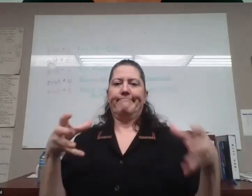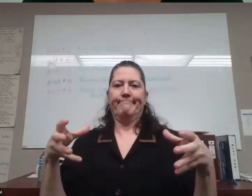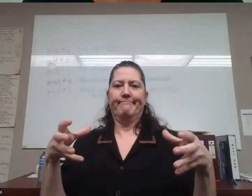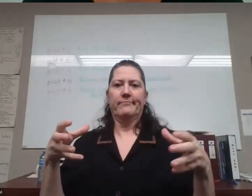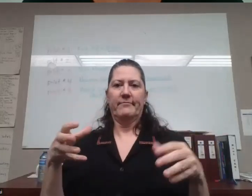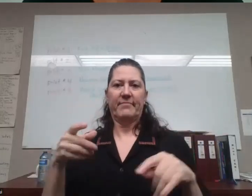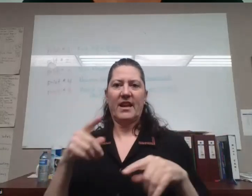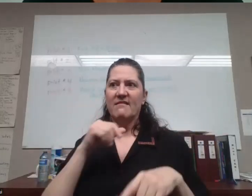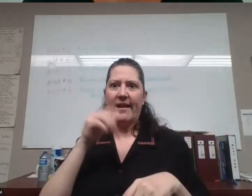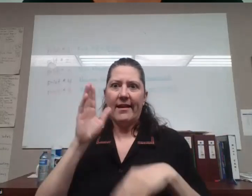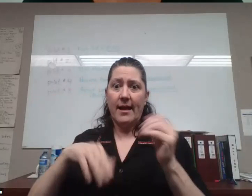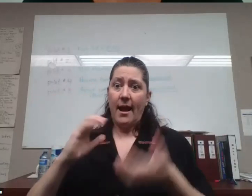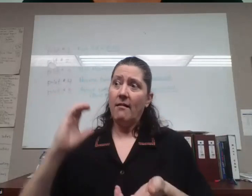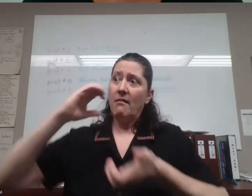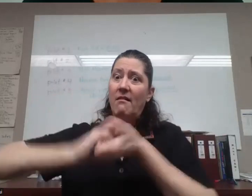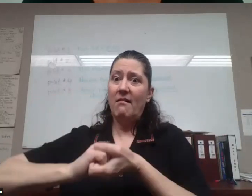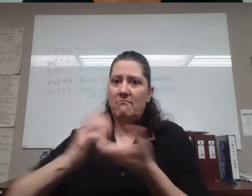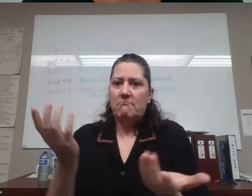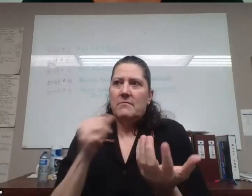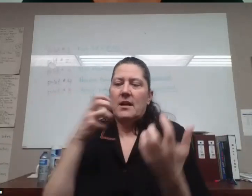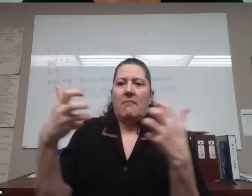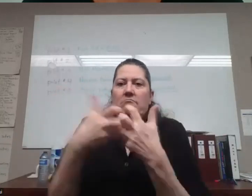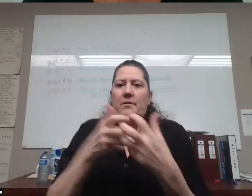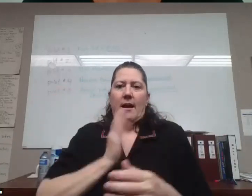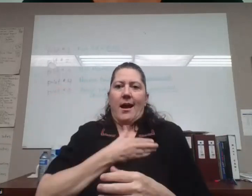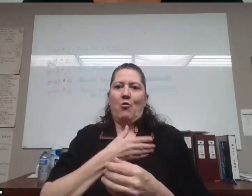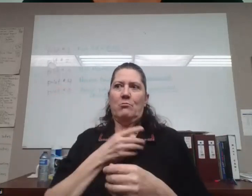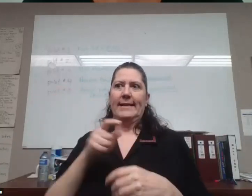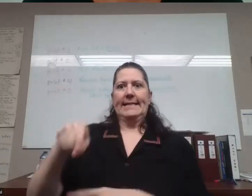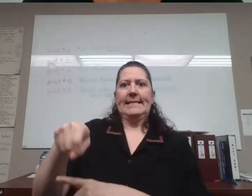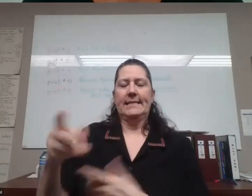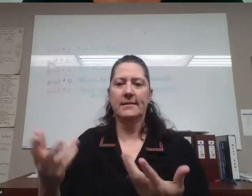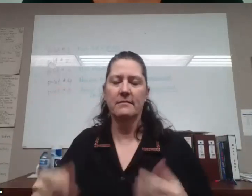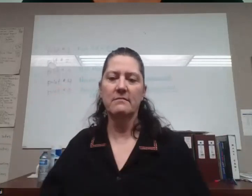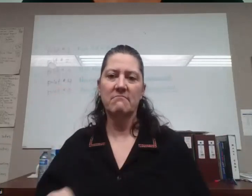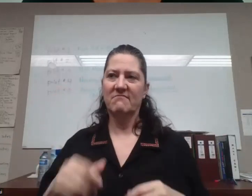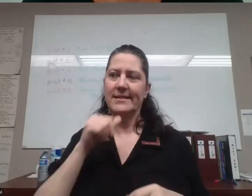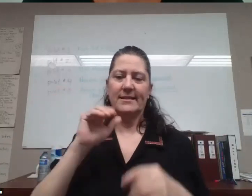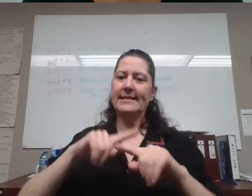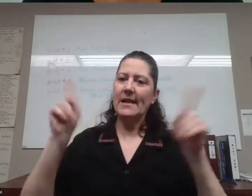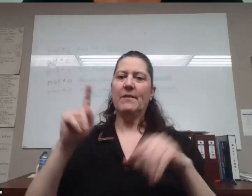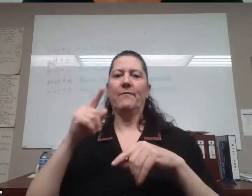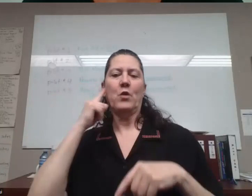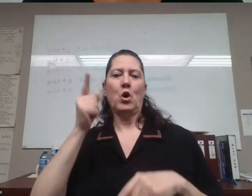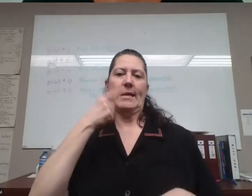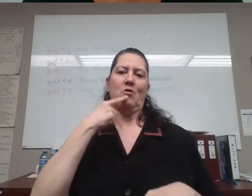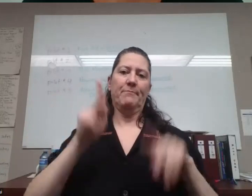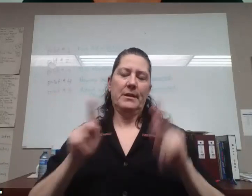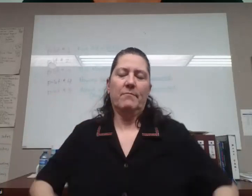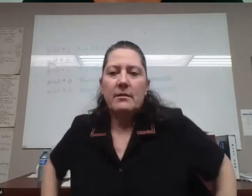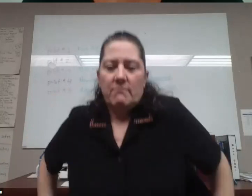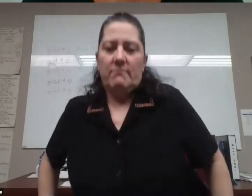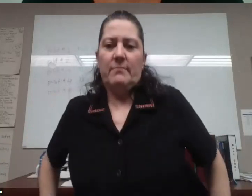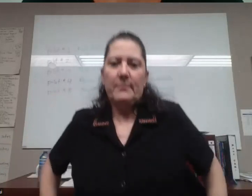employment services, LBS, etc. Because we just don't seem to be able to partner up with people